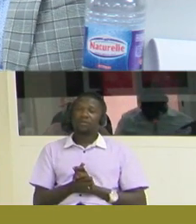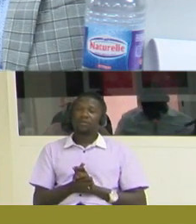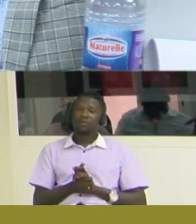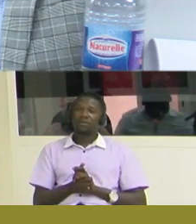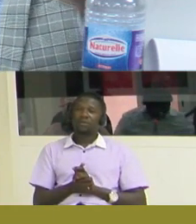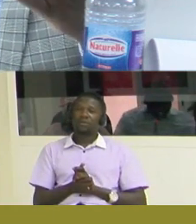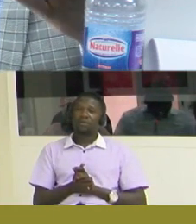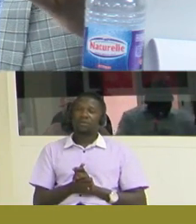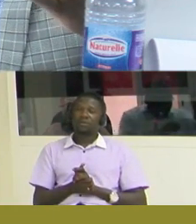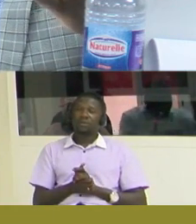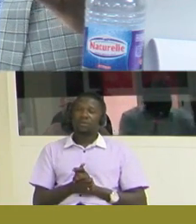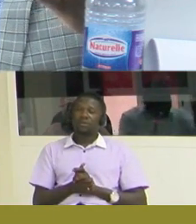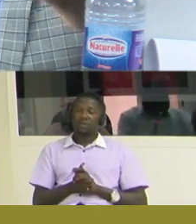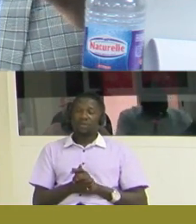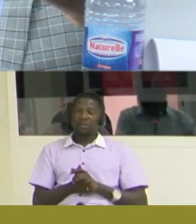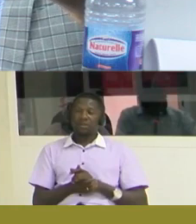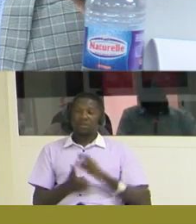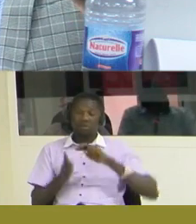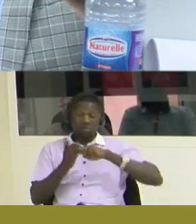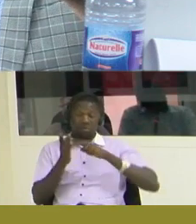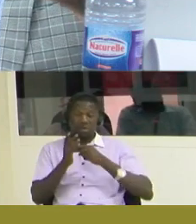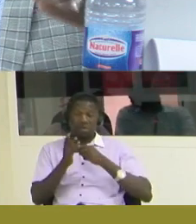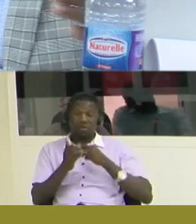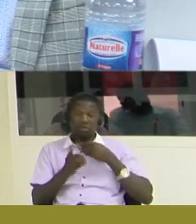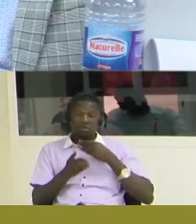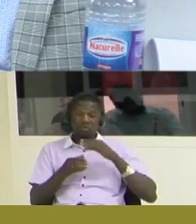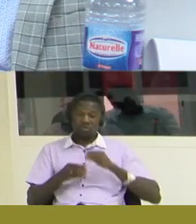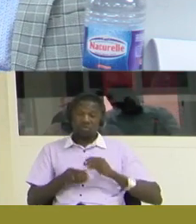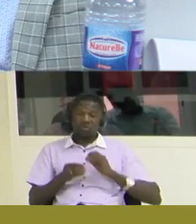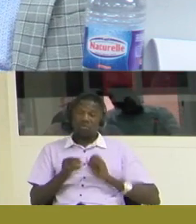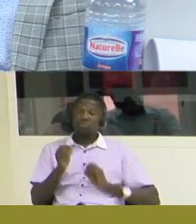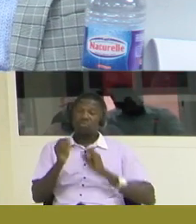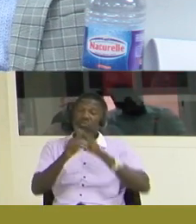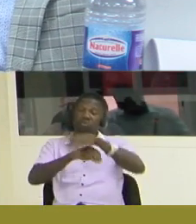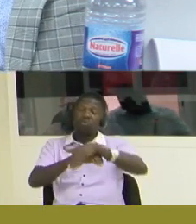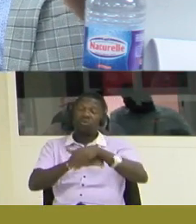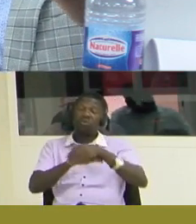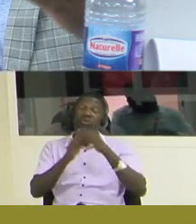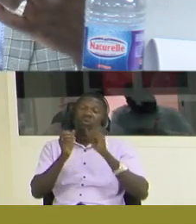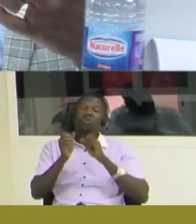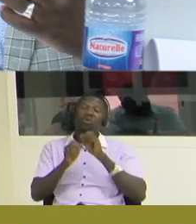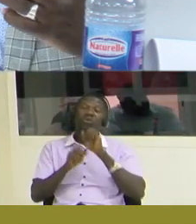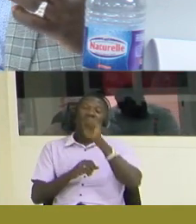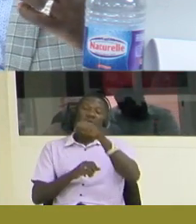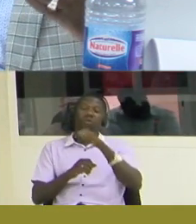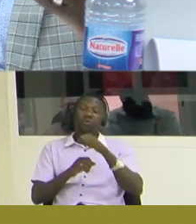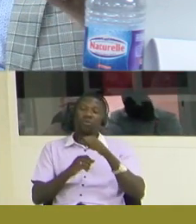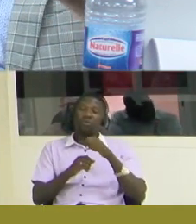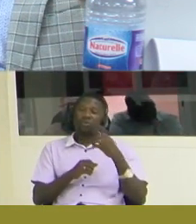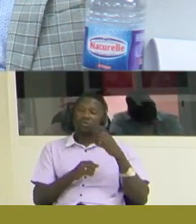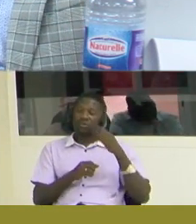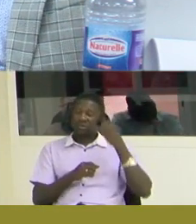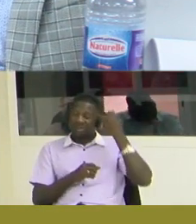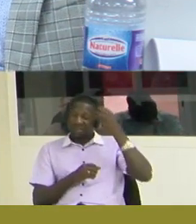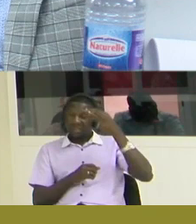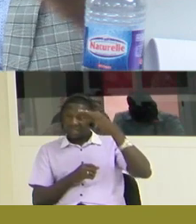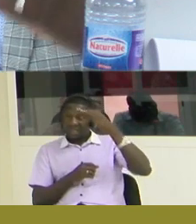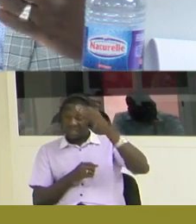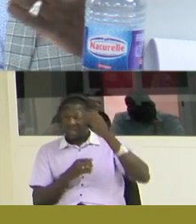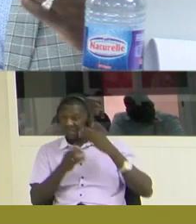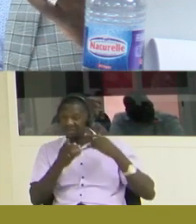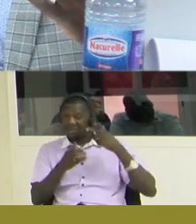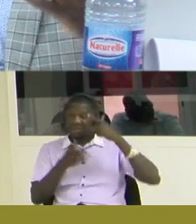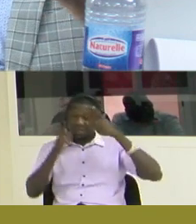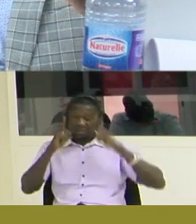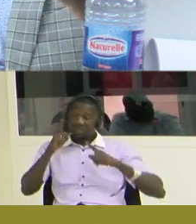career ambitions above all else including sunnahs liberty including Sana's